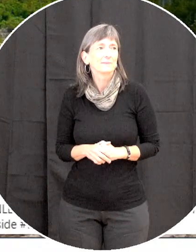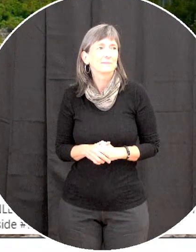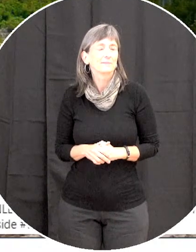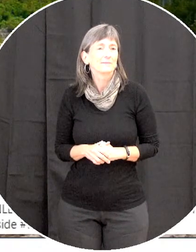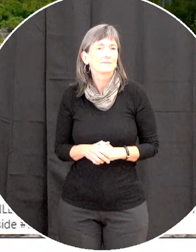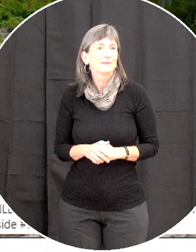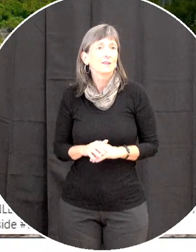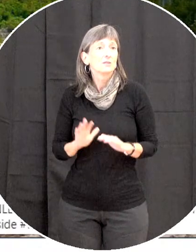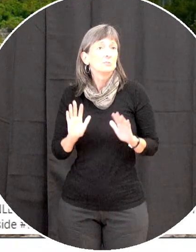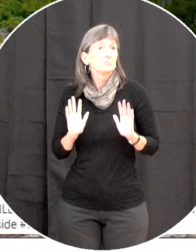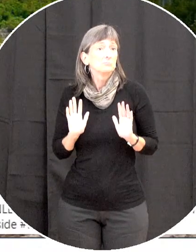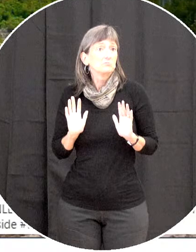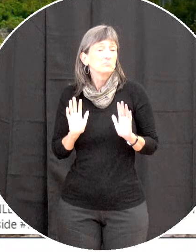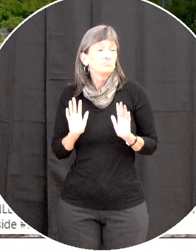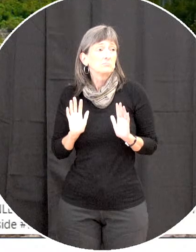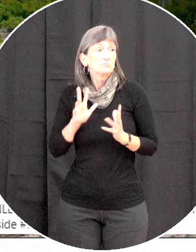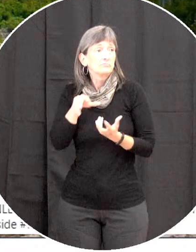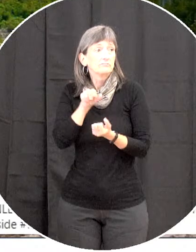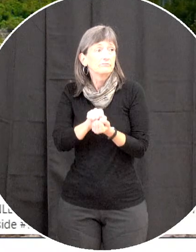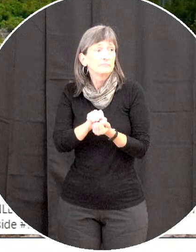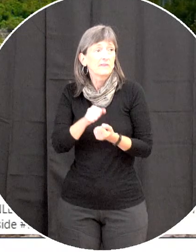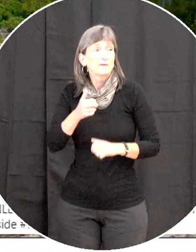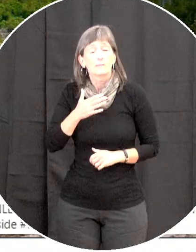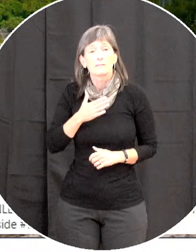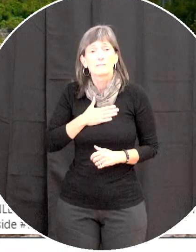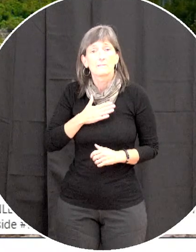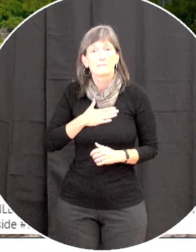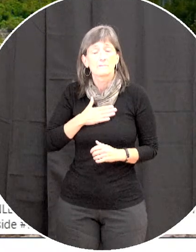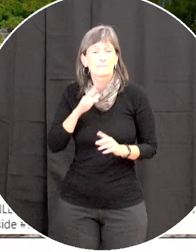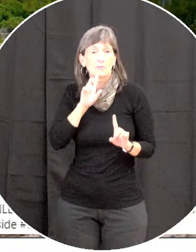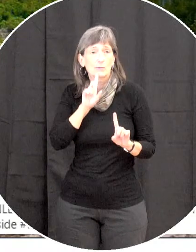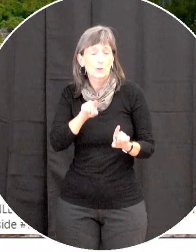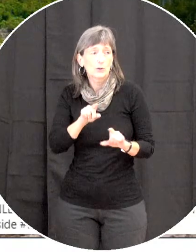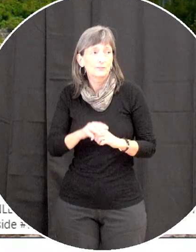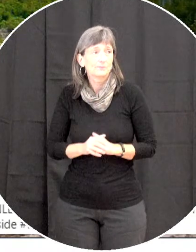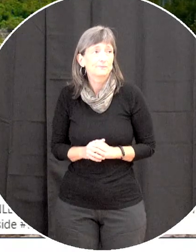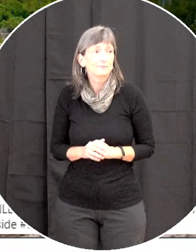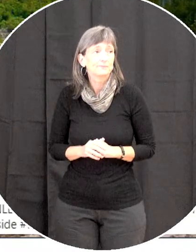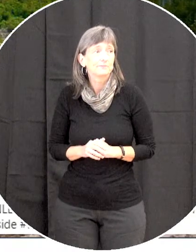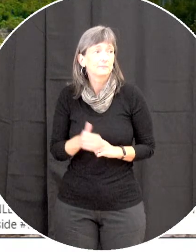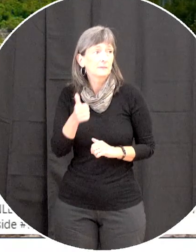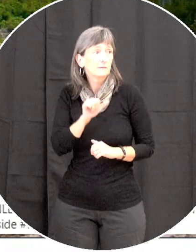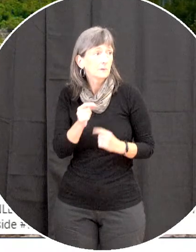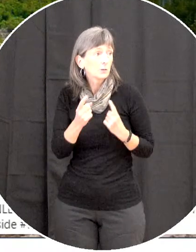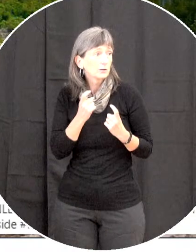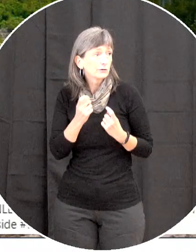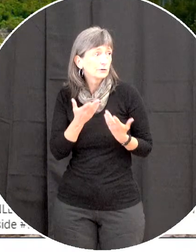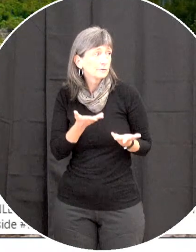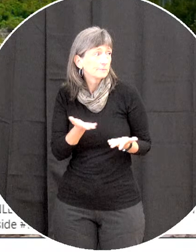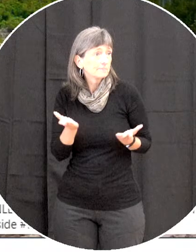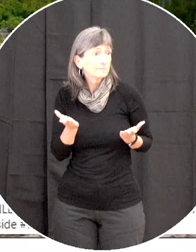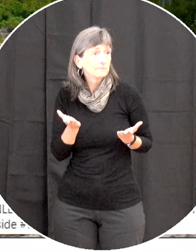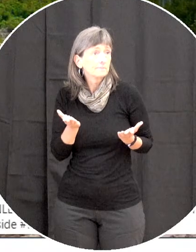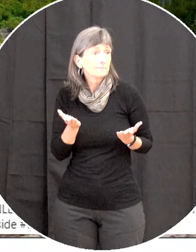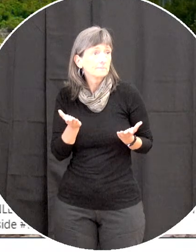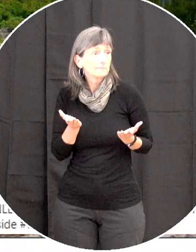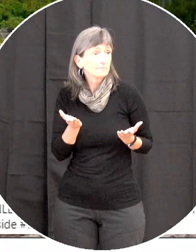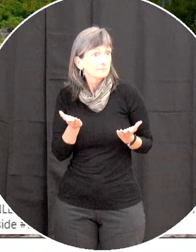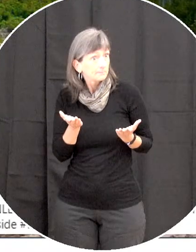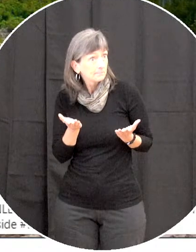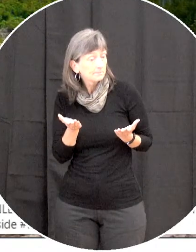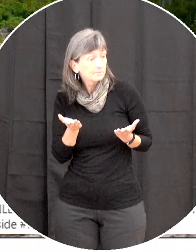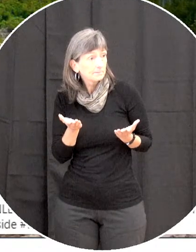So that, Chair, that concludes the Director's report, subject to any questions. So anyone have